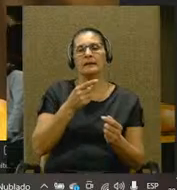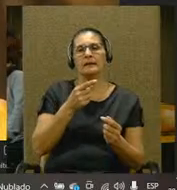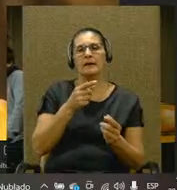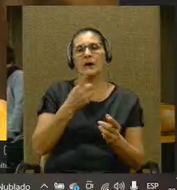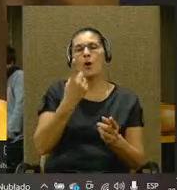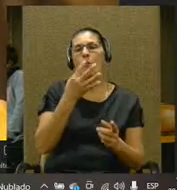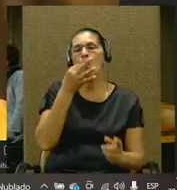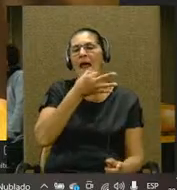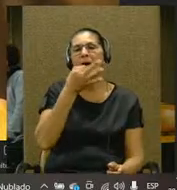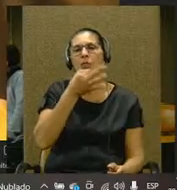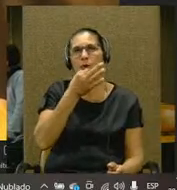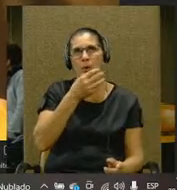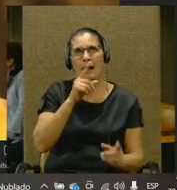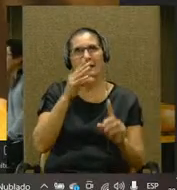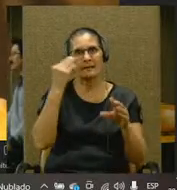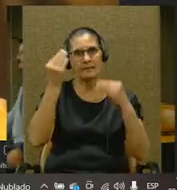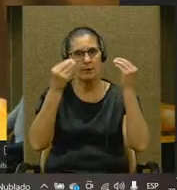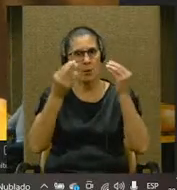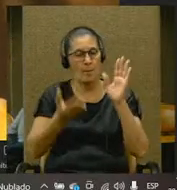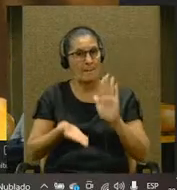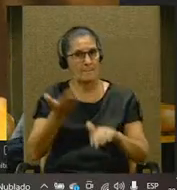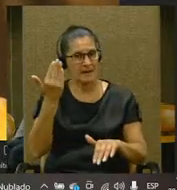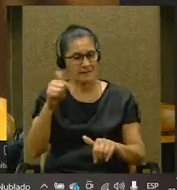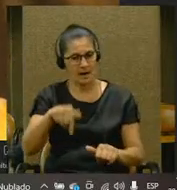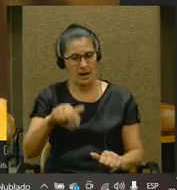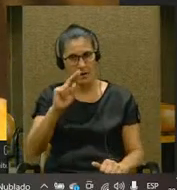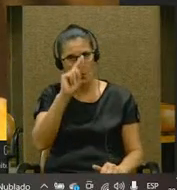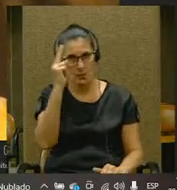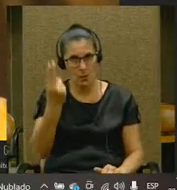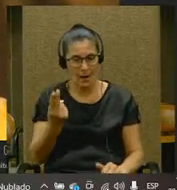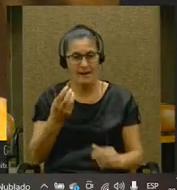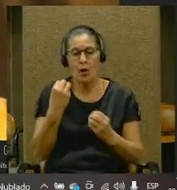Uruguay, and how to think ahead, how to think